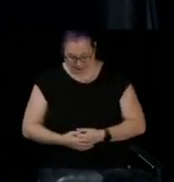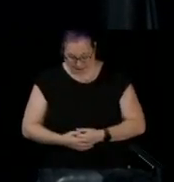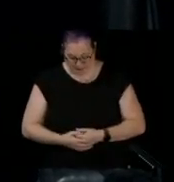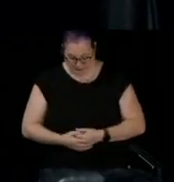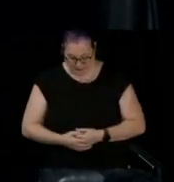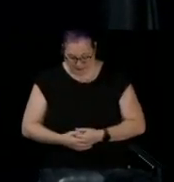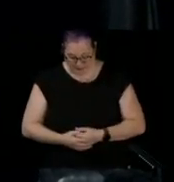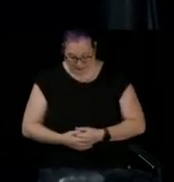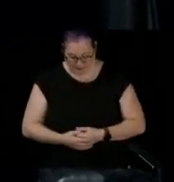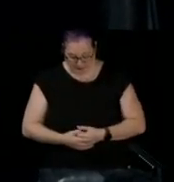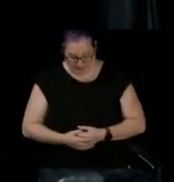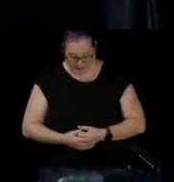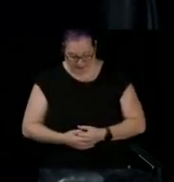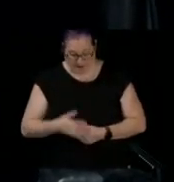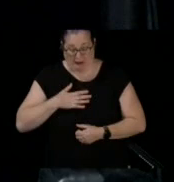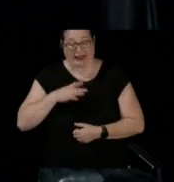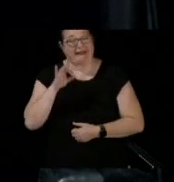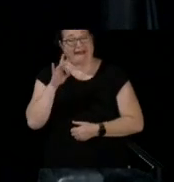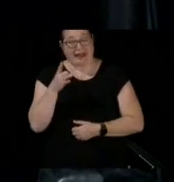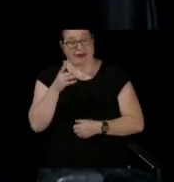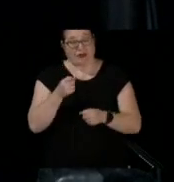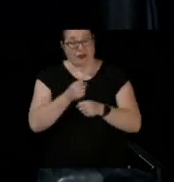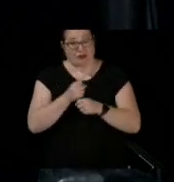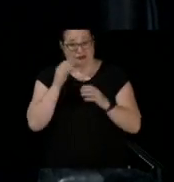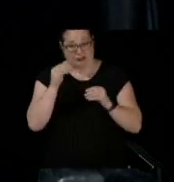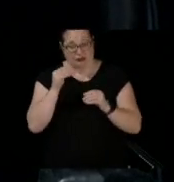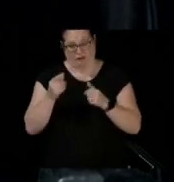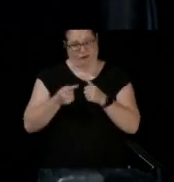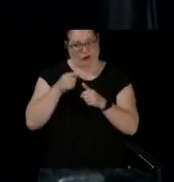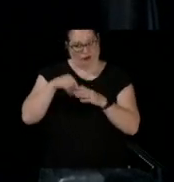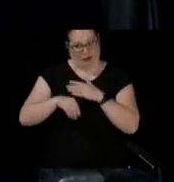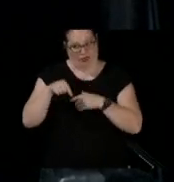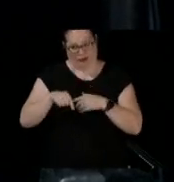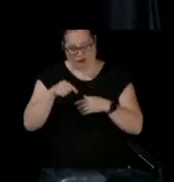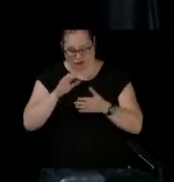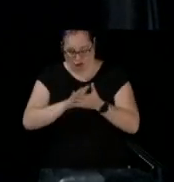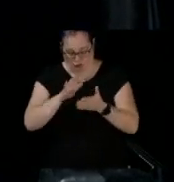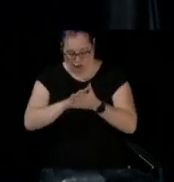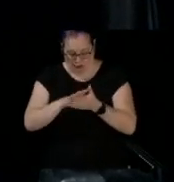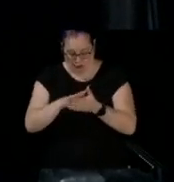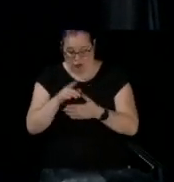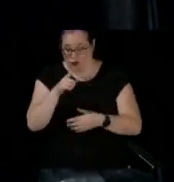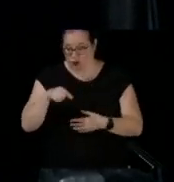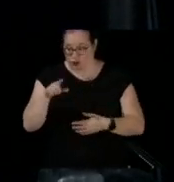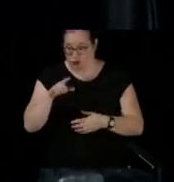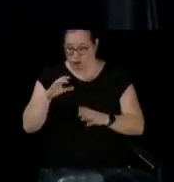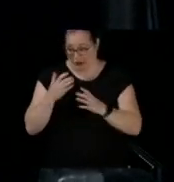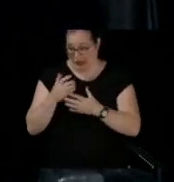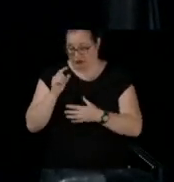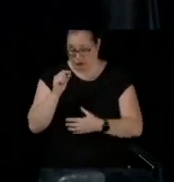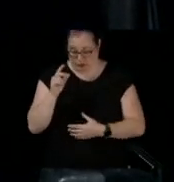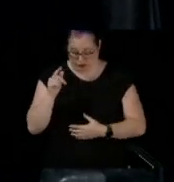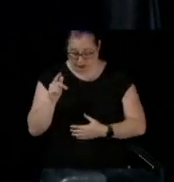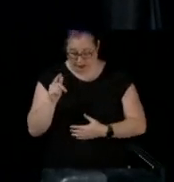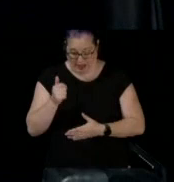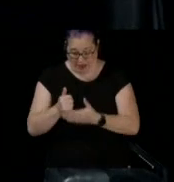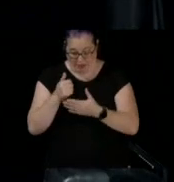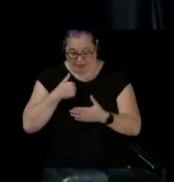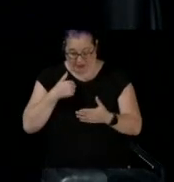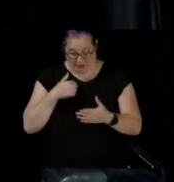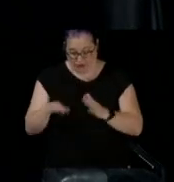In this, my eighth year of teaching, but first in a new school, you, class of 2023, helped me rediscover the